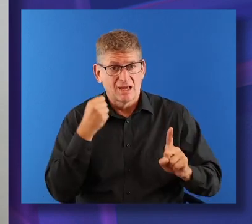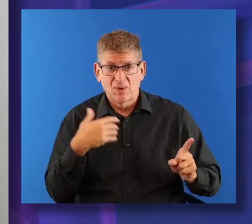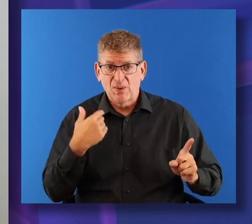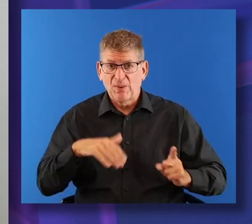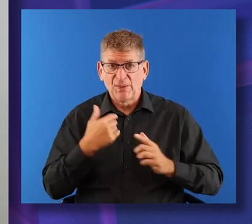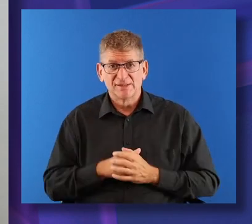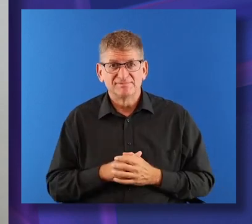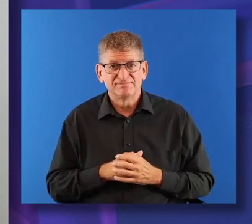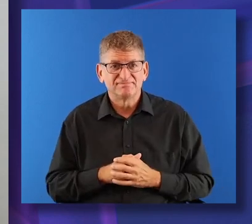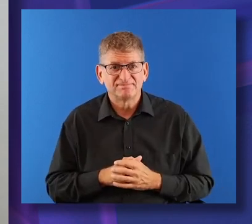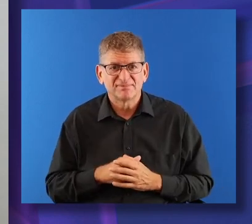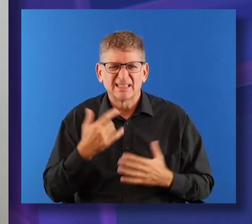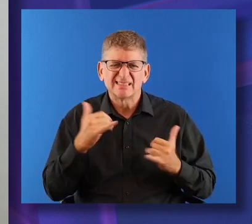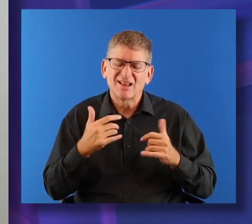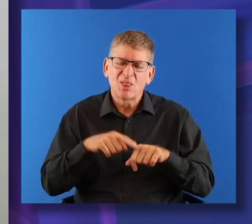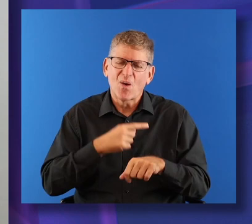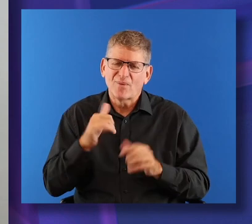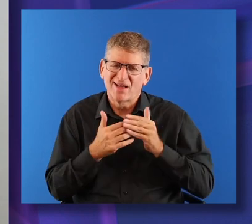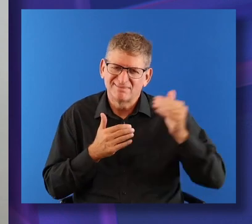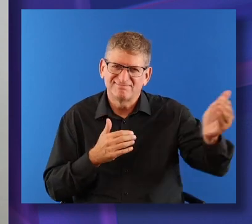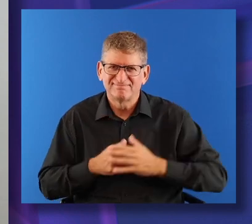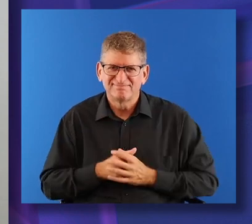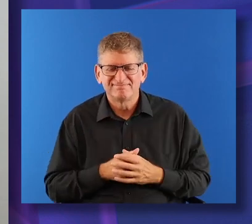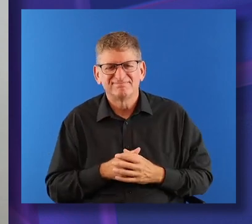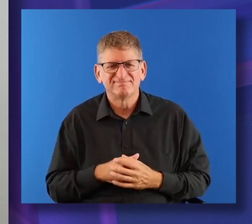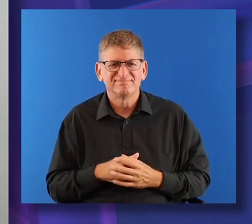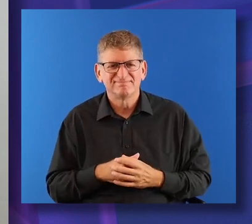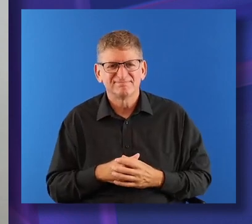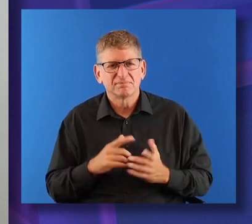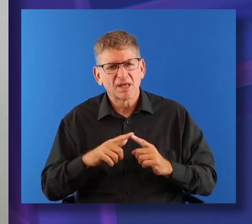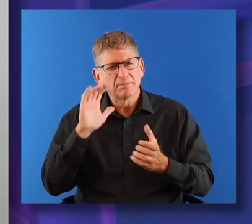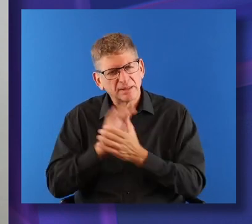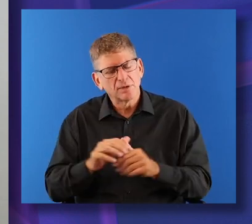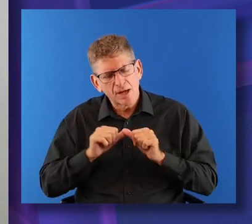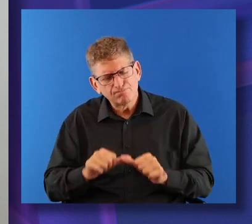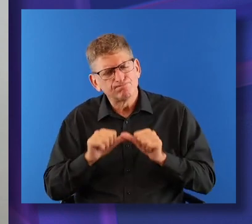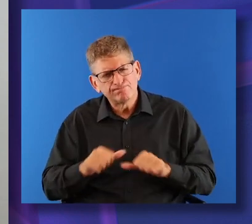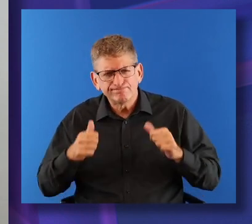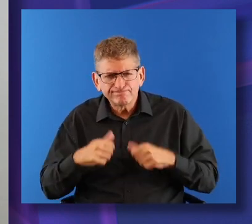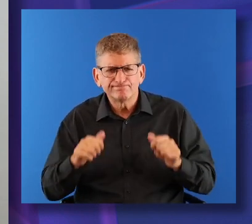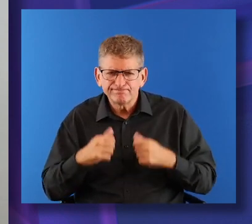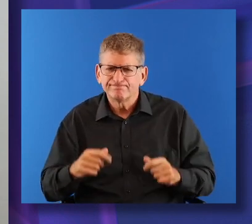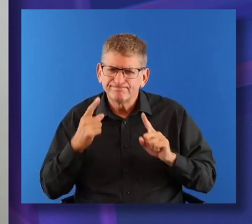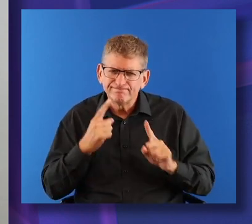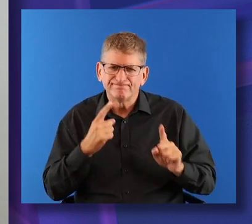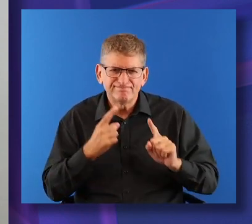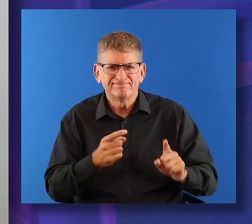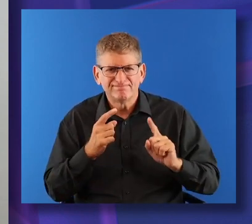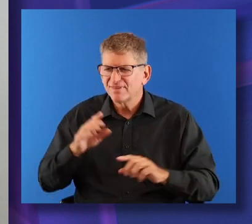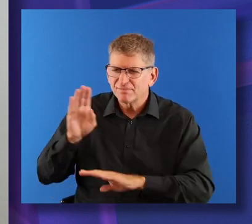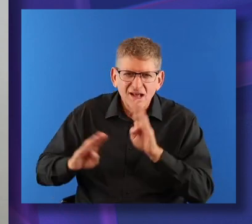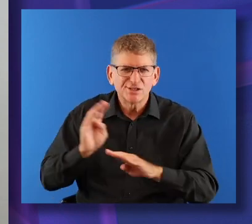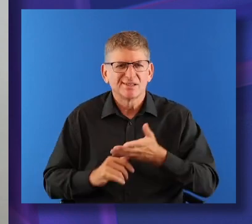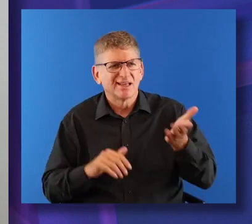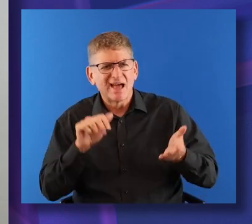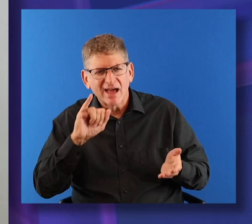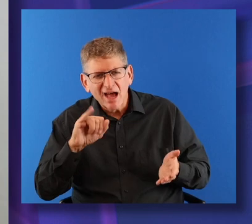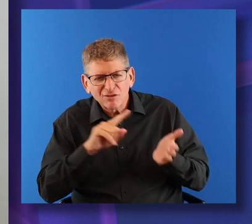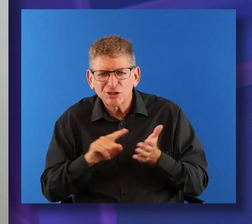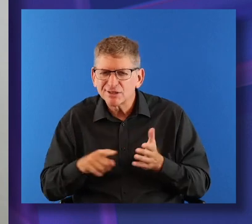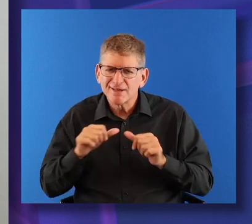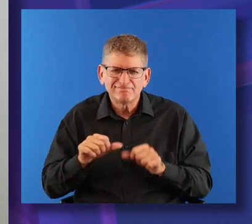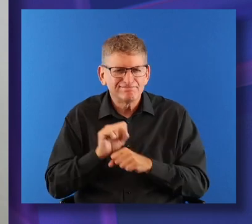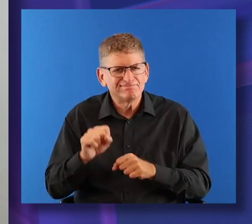great impact we would be making. Well, there is still a long way to go, but believe with the continued efforts from